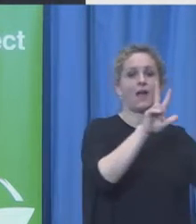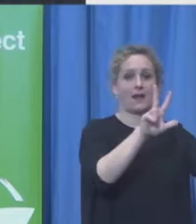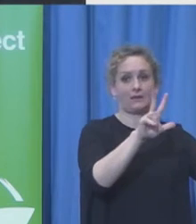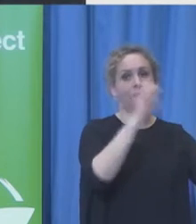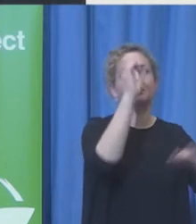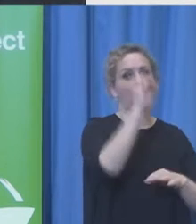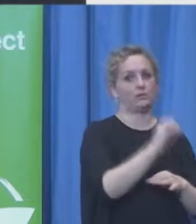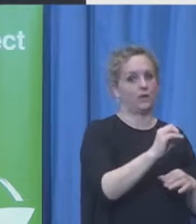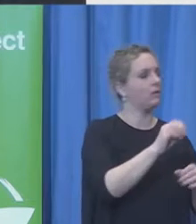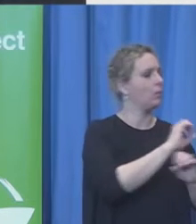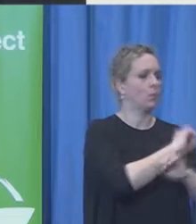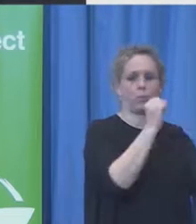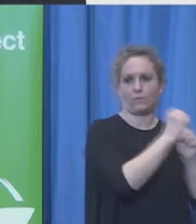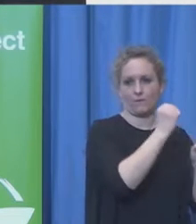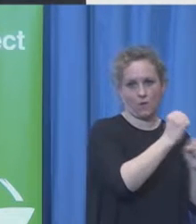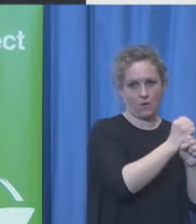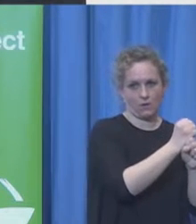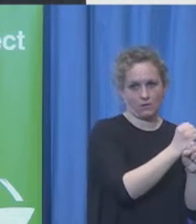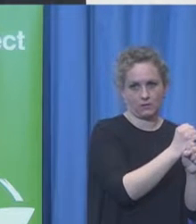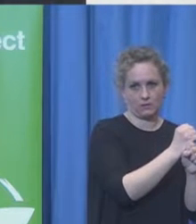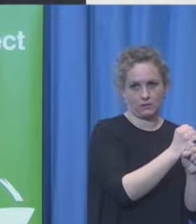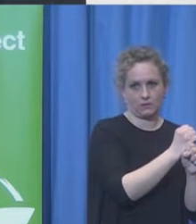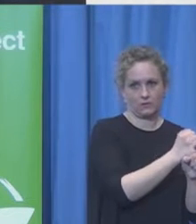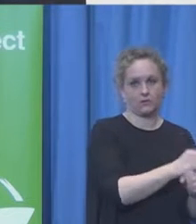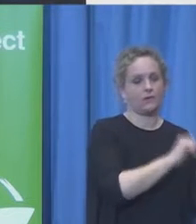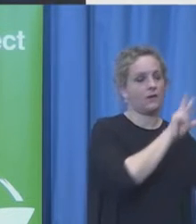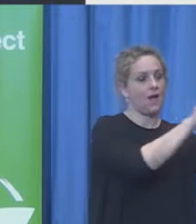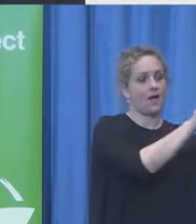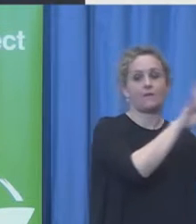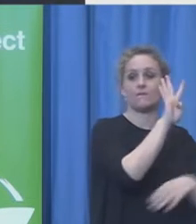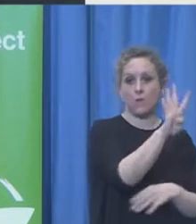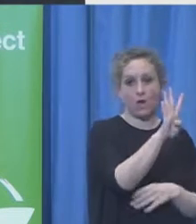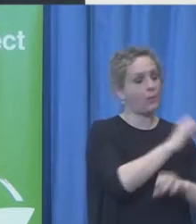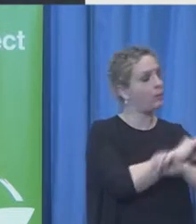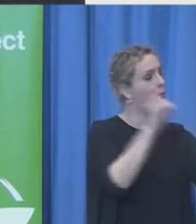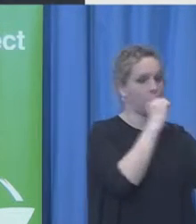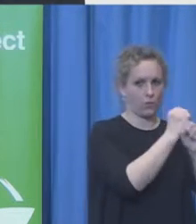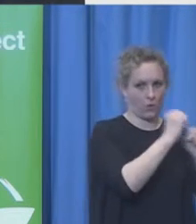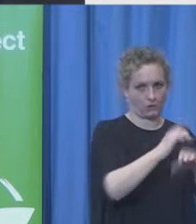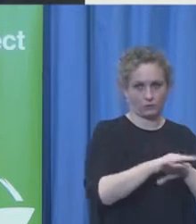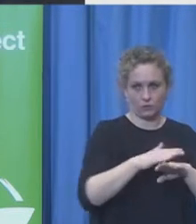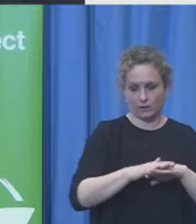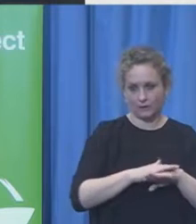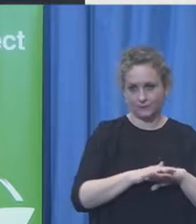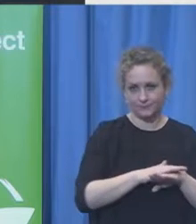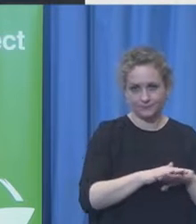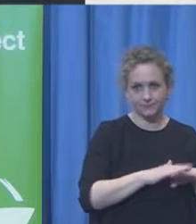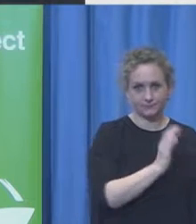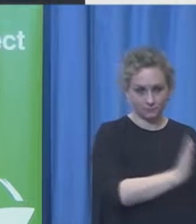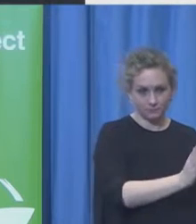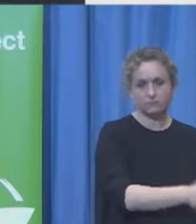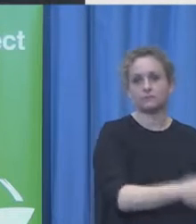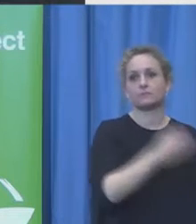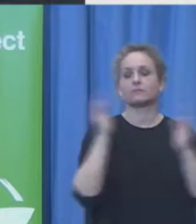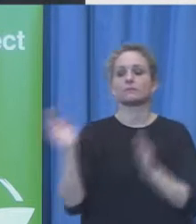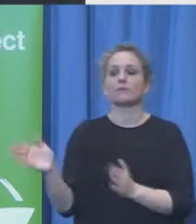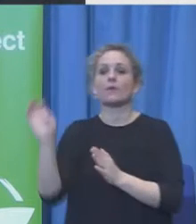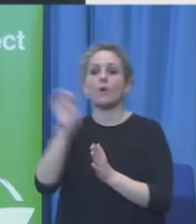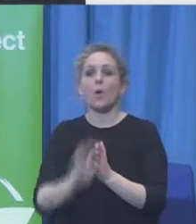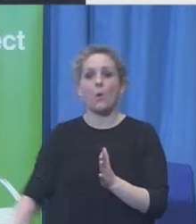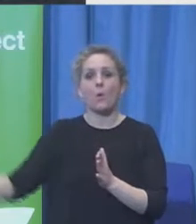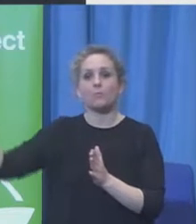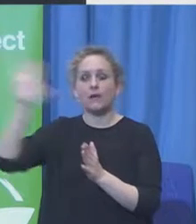extremely low base. Yes, it's correct, we're 2 years into the comprehensive employment strategy, which was